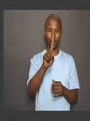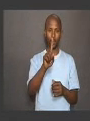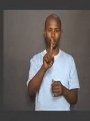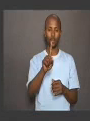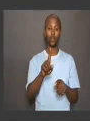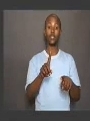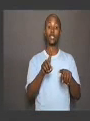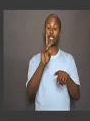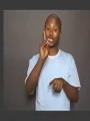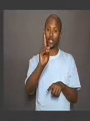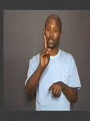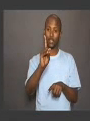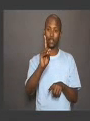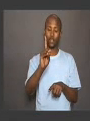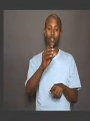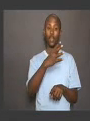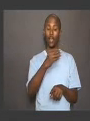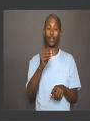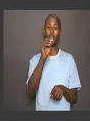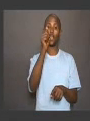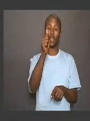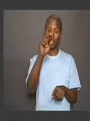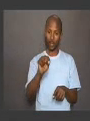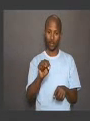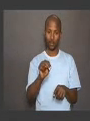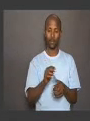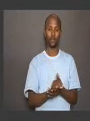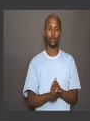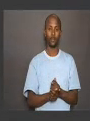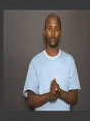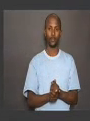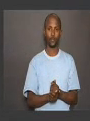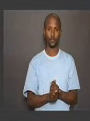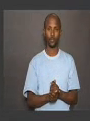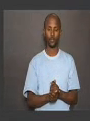A1, D, and AN.